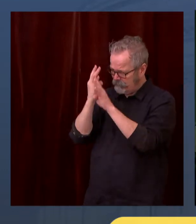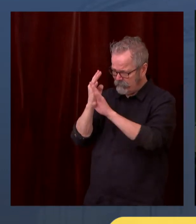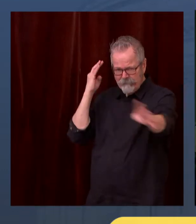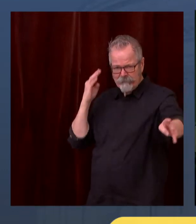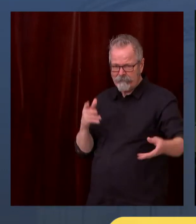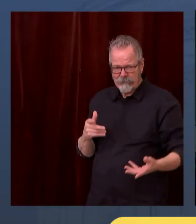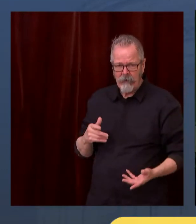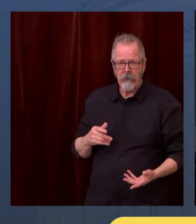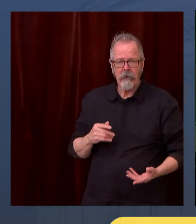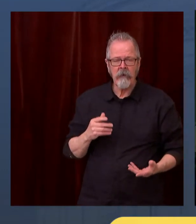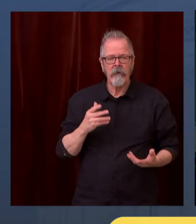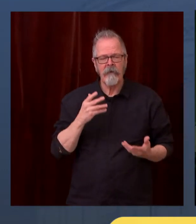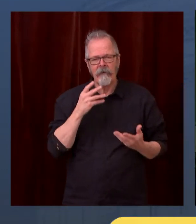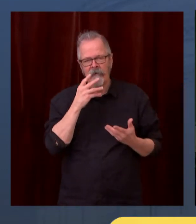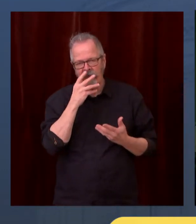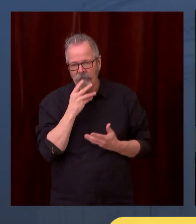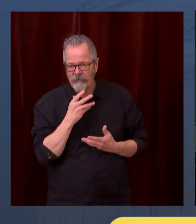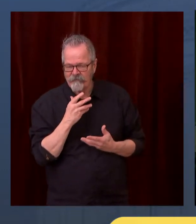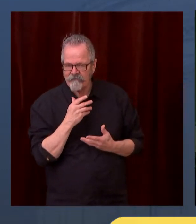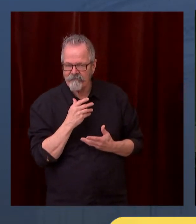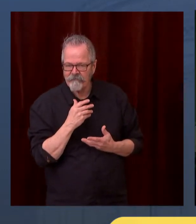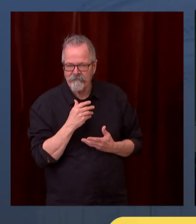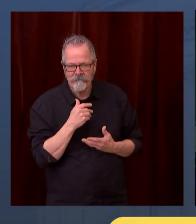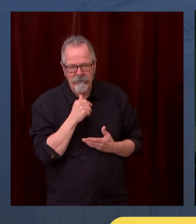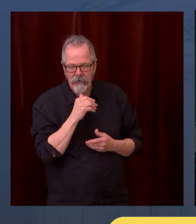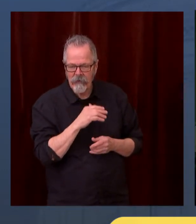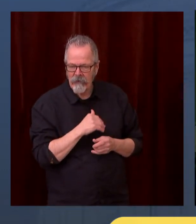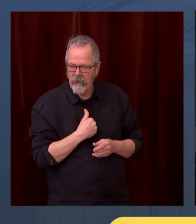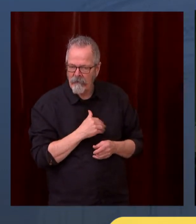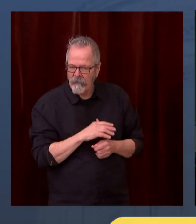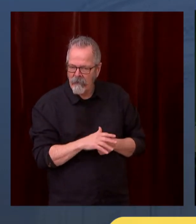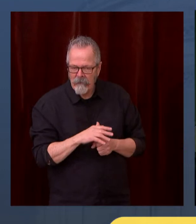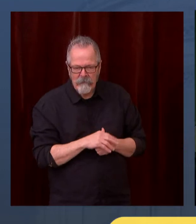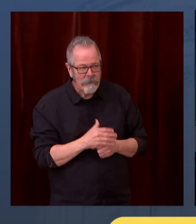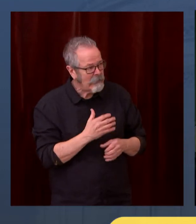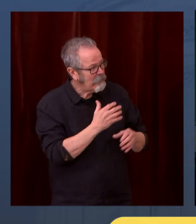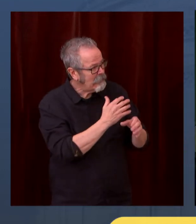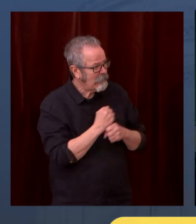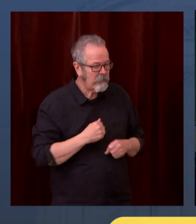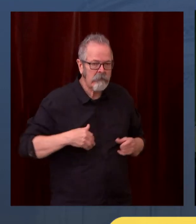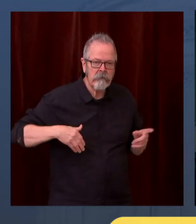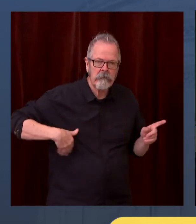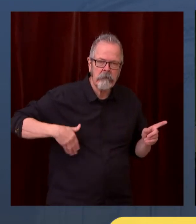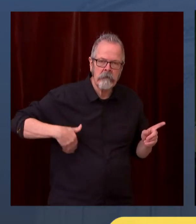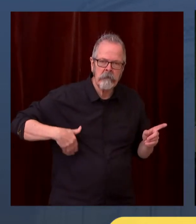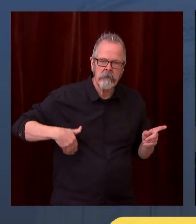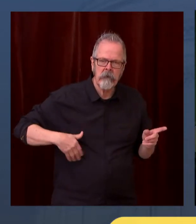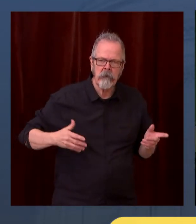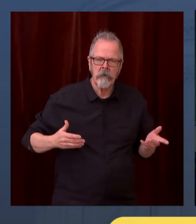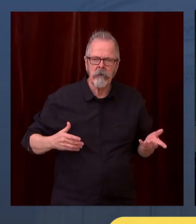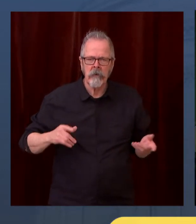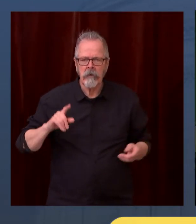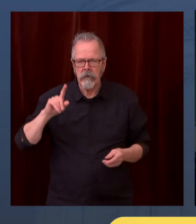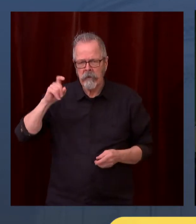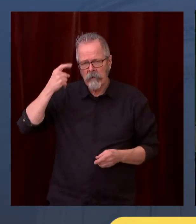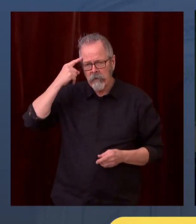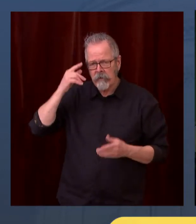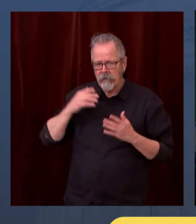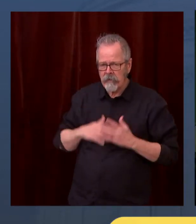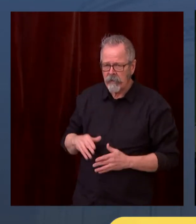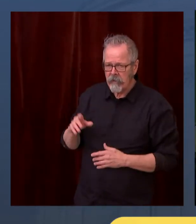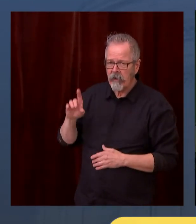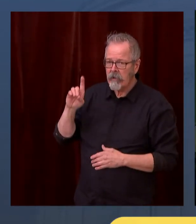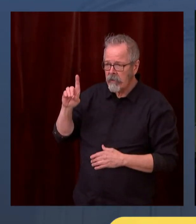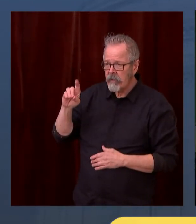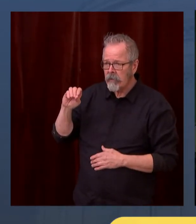we just don't have enough vaccines coming into the state. We, Governor, as well as Department of Health,